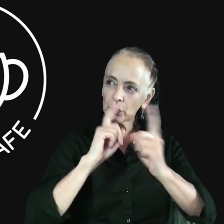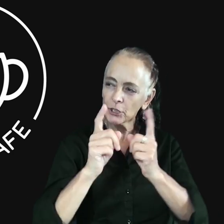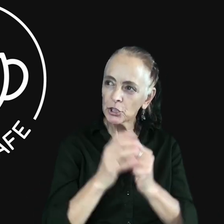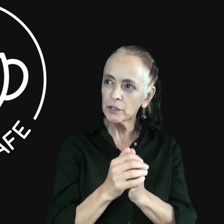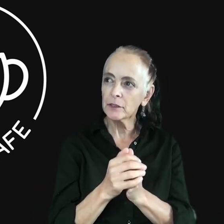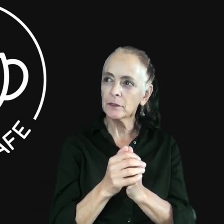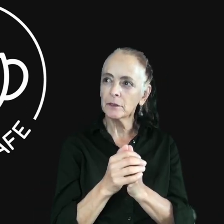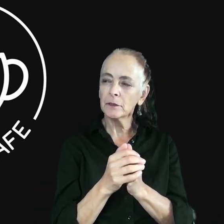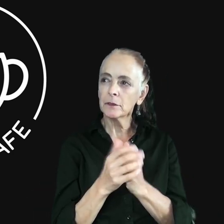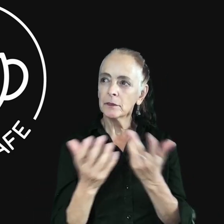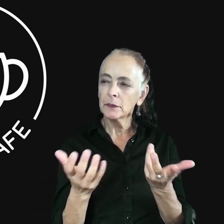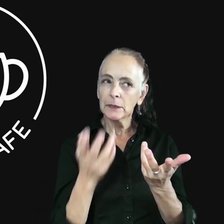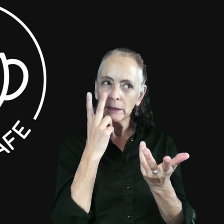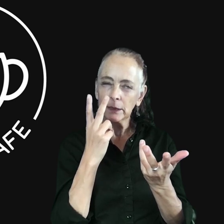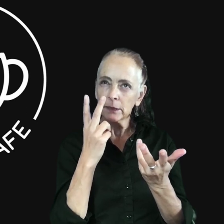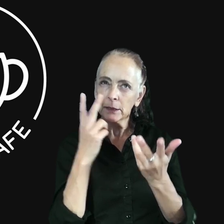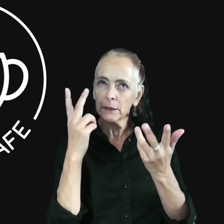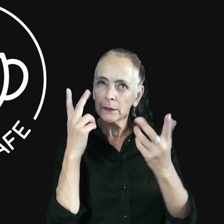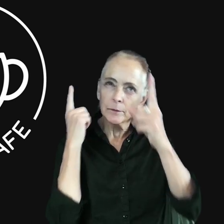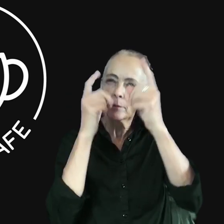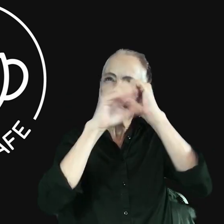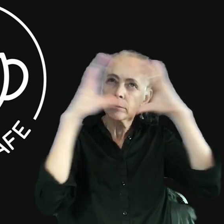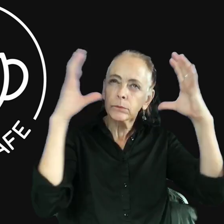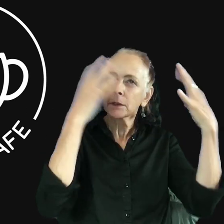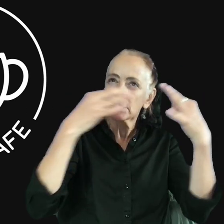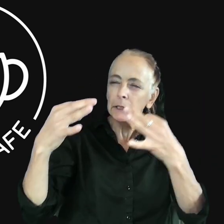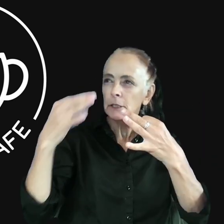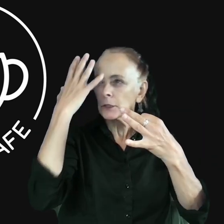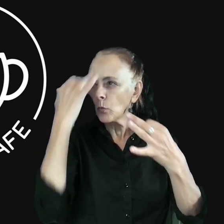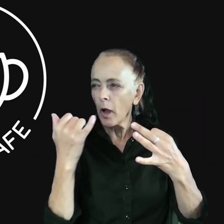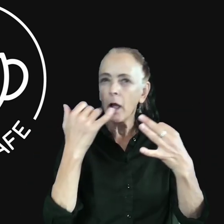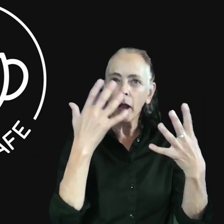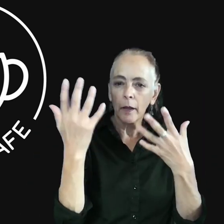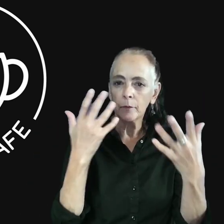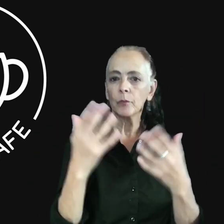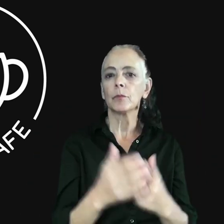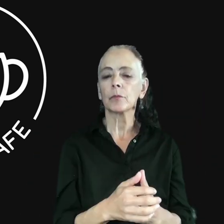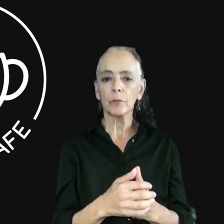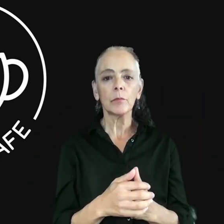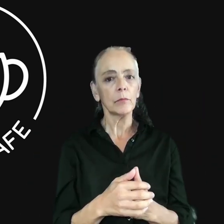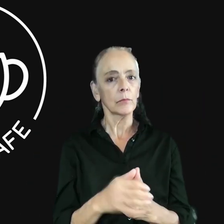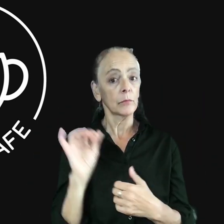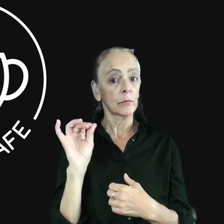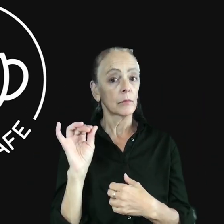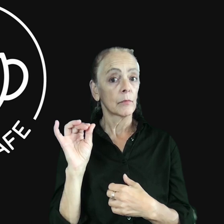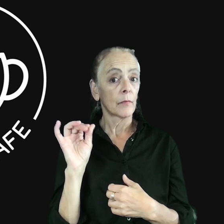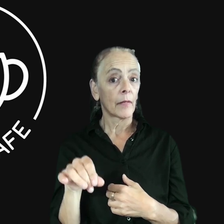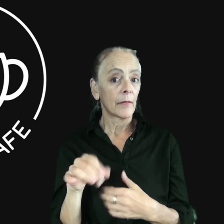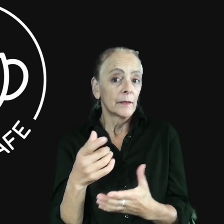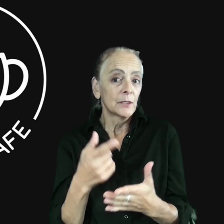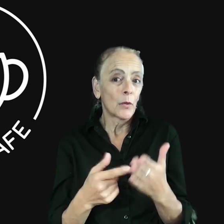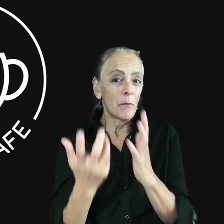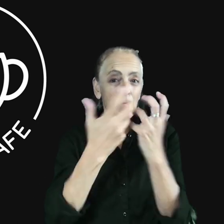see where they're going what the decisions are being taken and you know and that's that's that's what this kind of